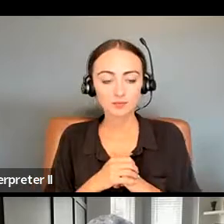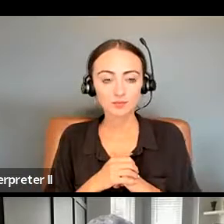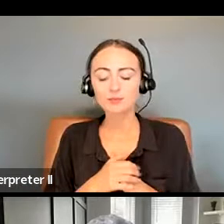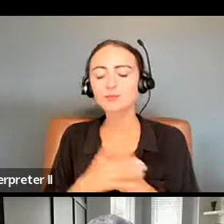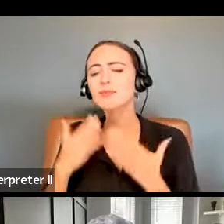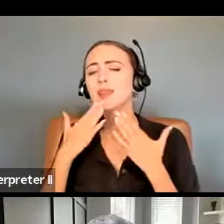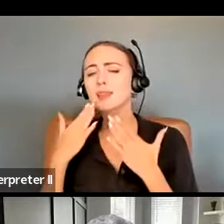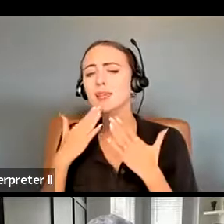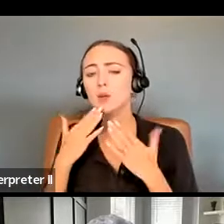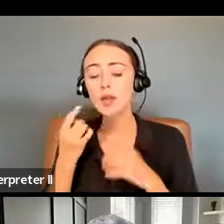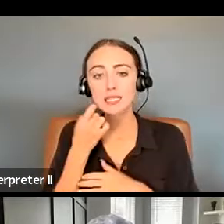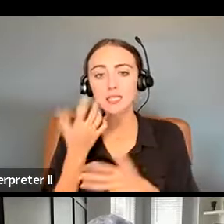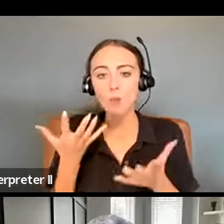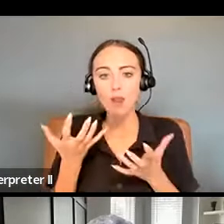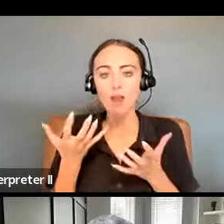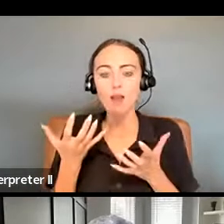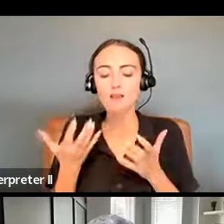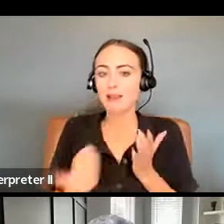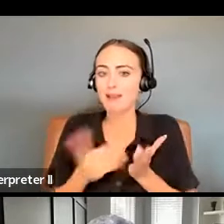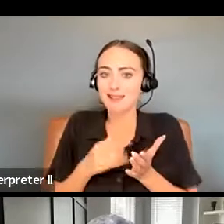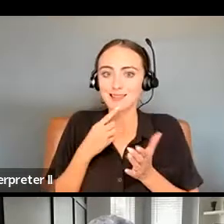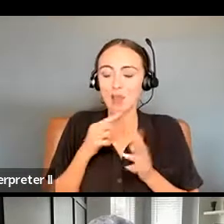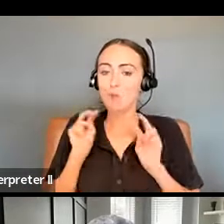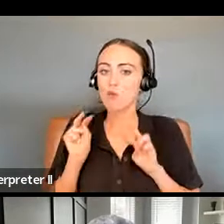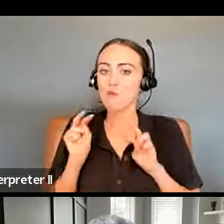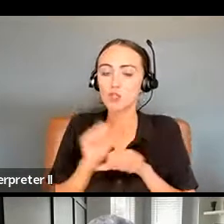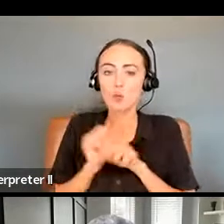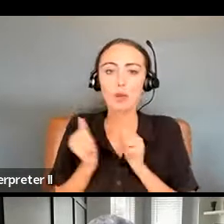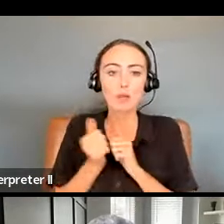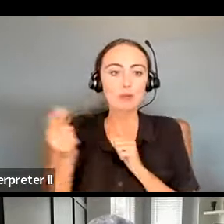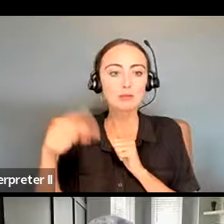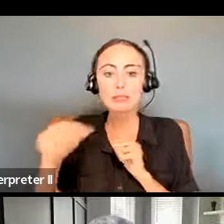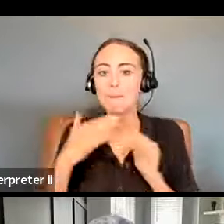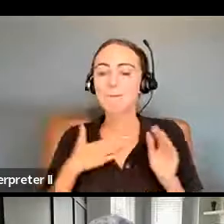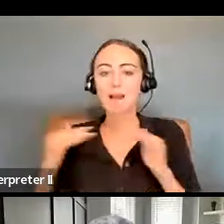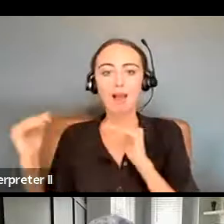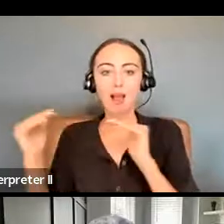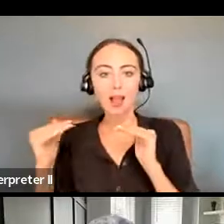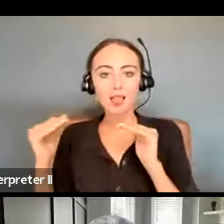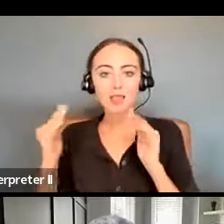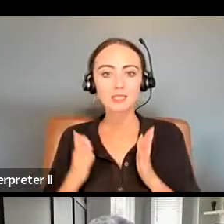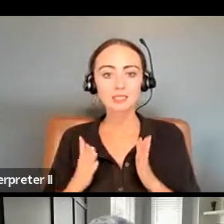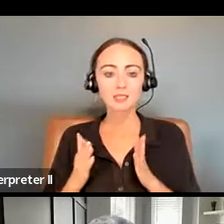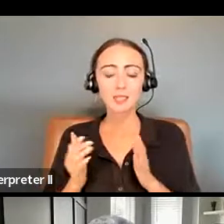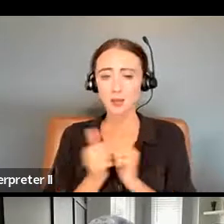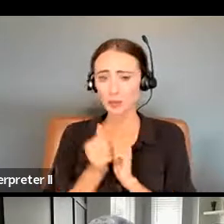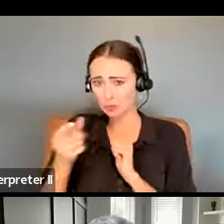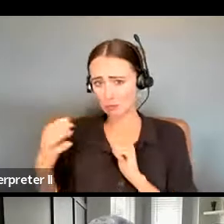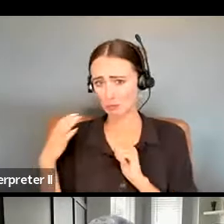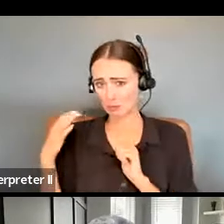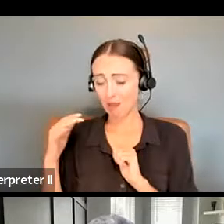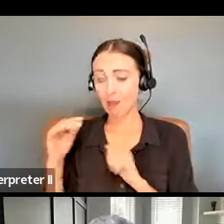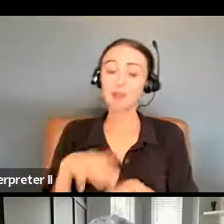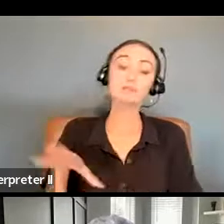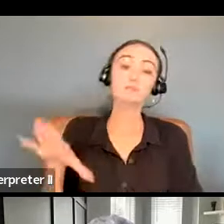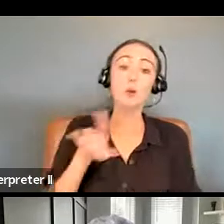Thank you. Just wanted to, again, say I'm looking forward to working with all of our colleagues and with you, Councilmember